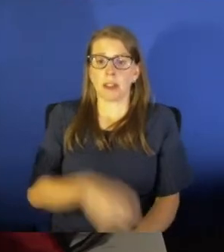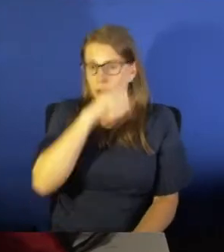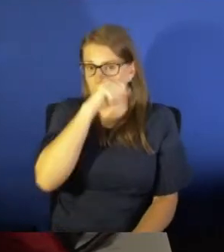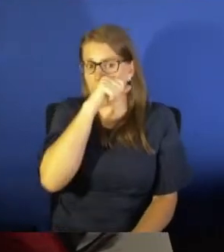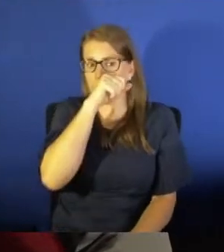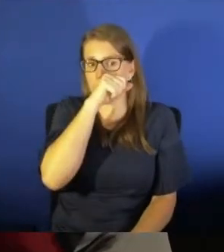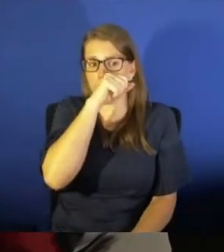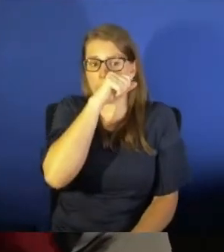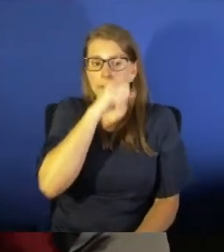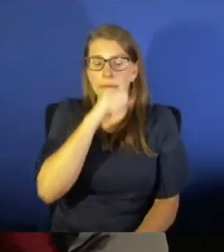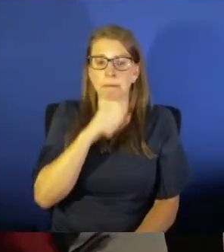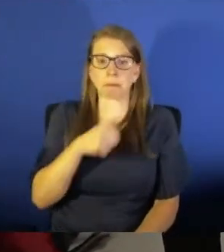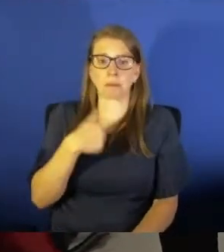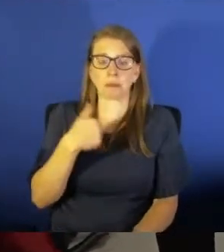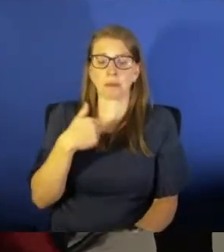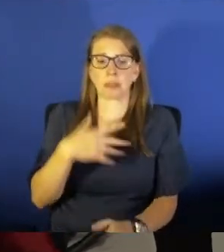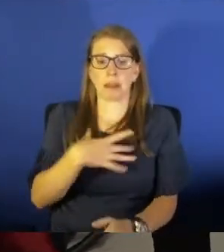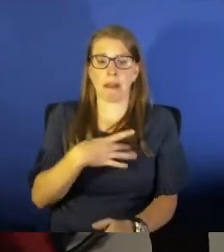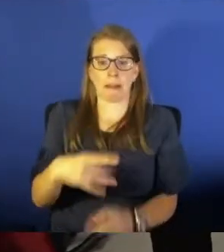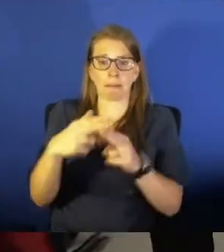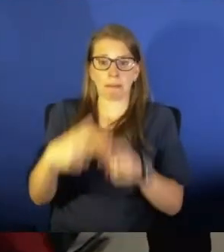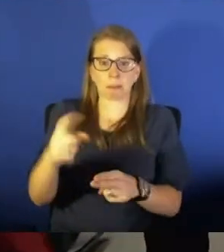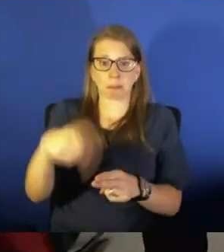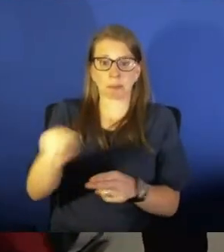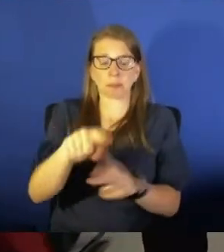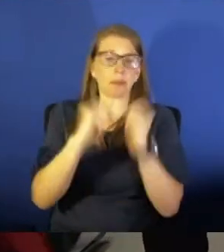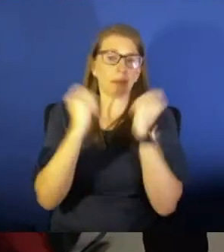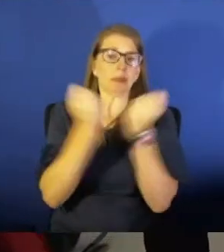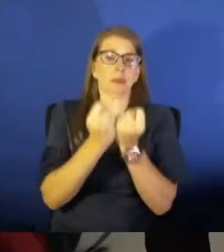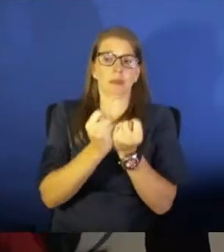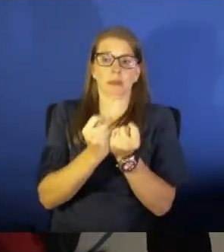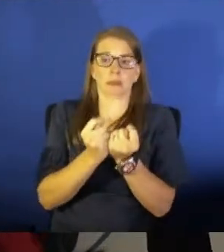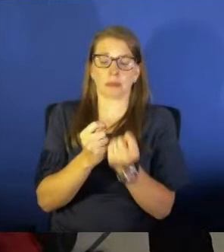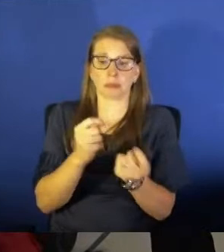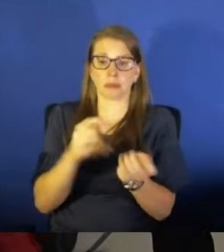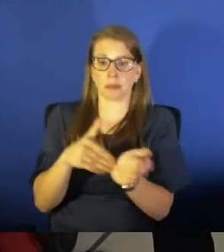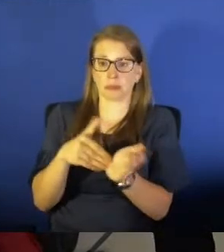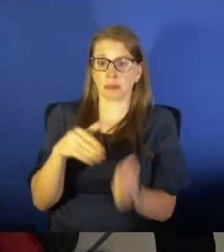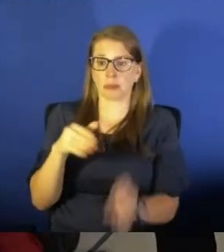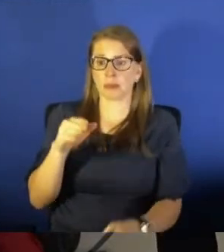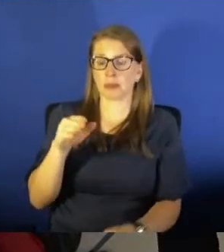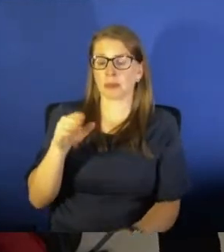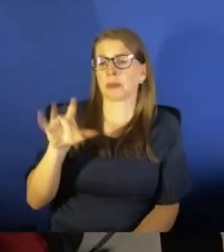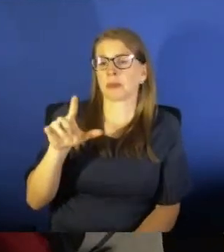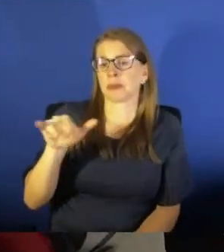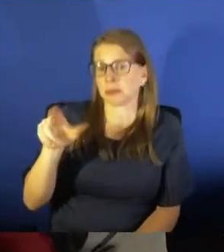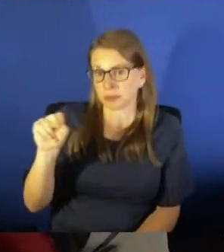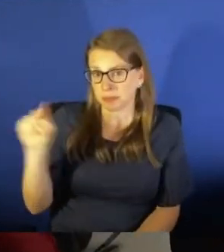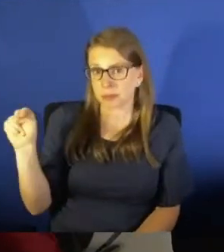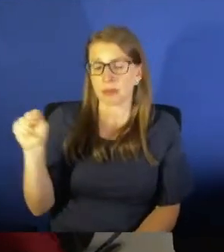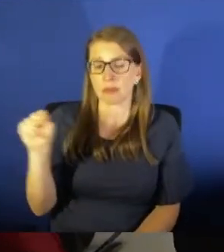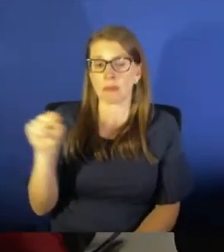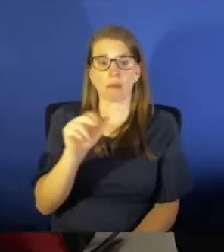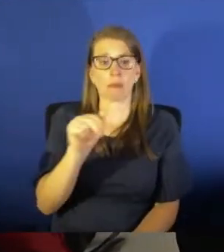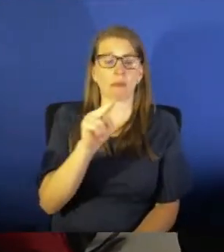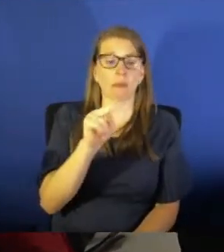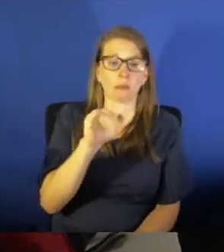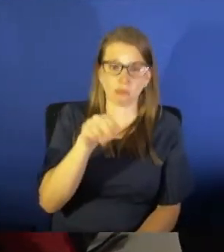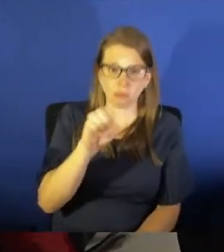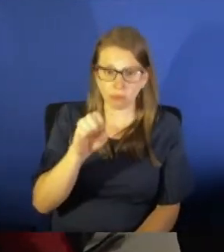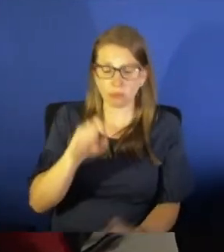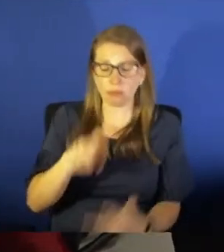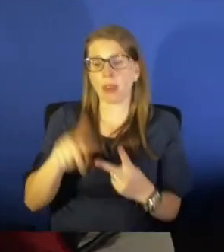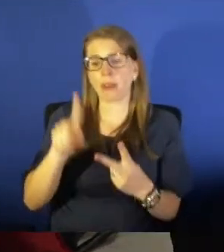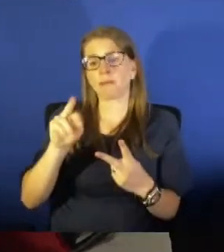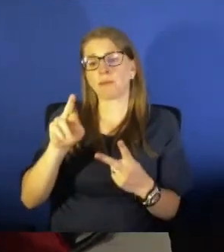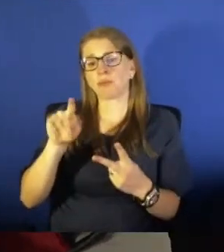dream team. These nurses and Dr. Bridget Flynn, Annie and Christina, they worked around the clock